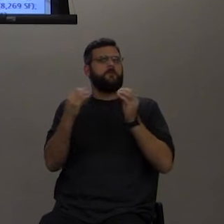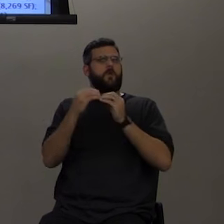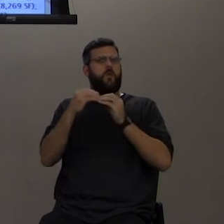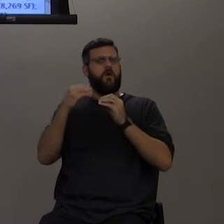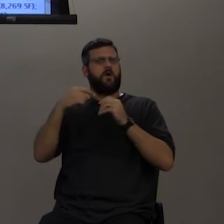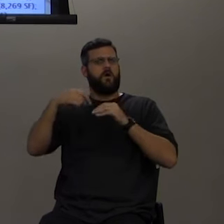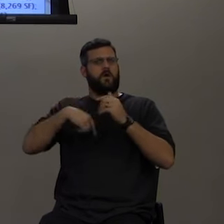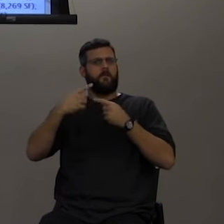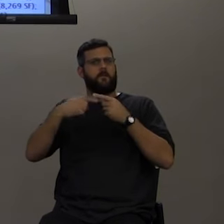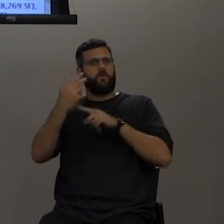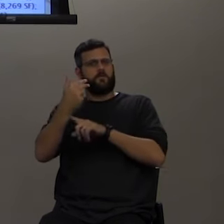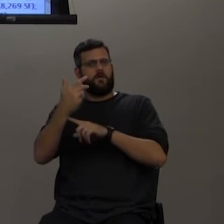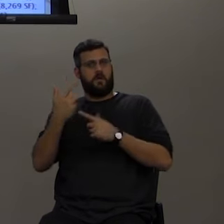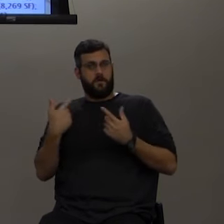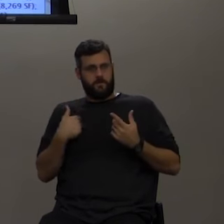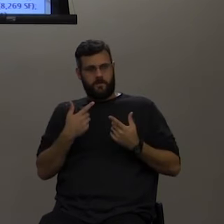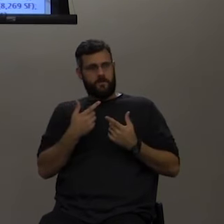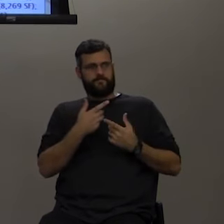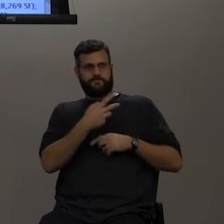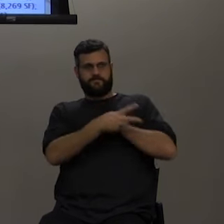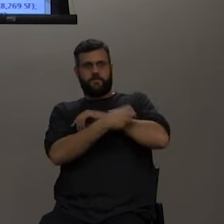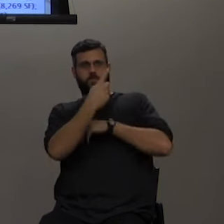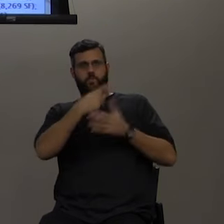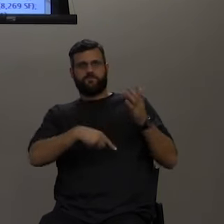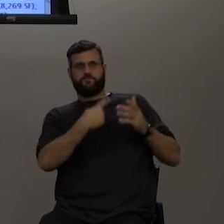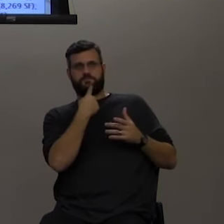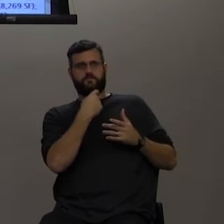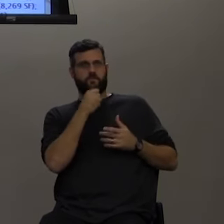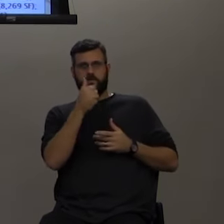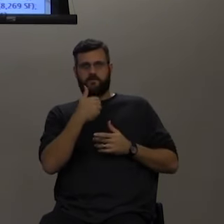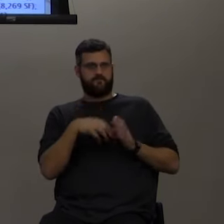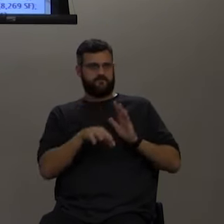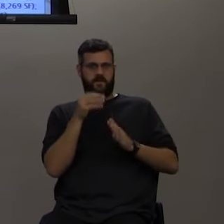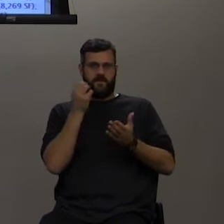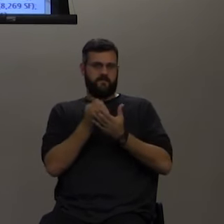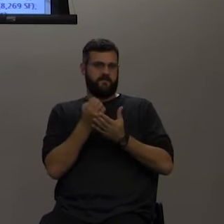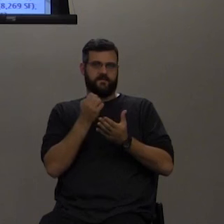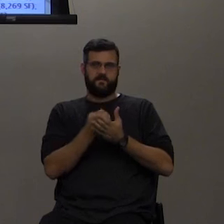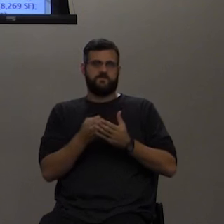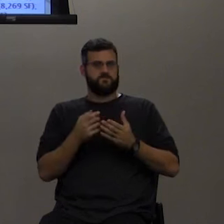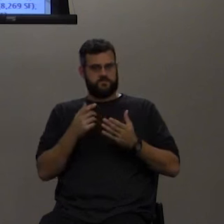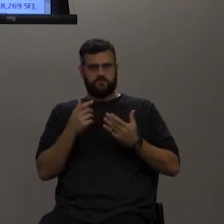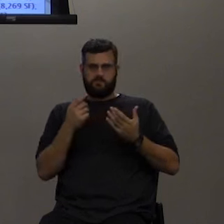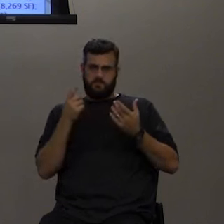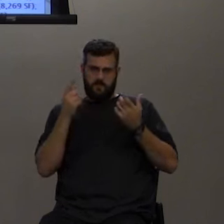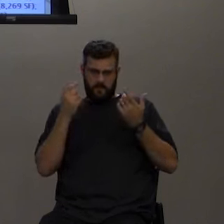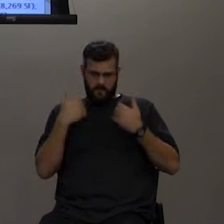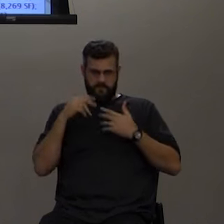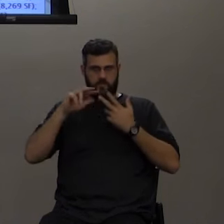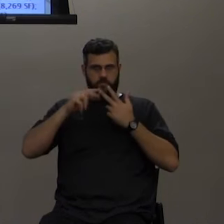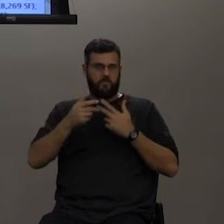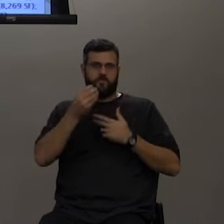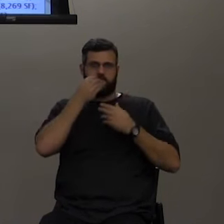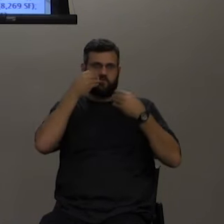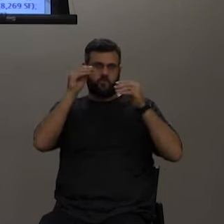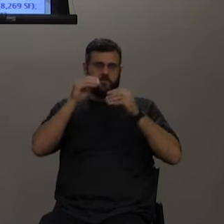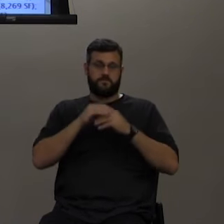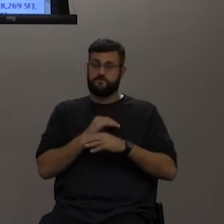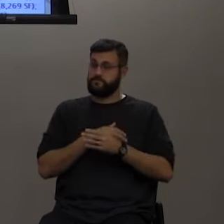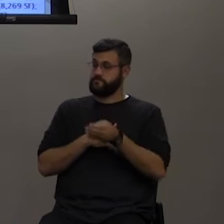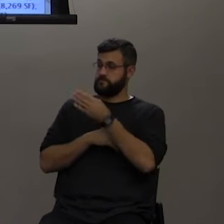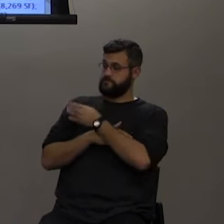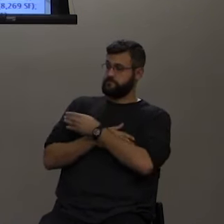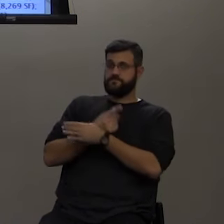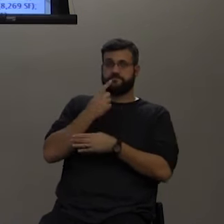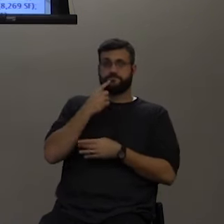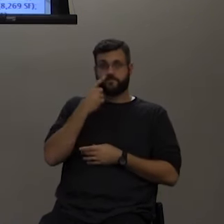lot of Lawrence Thunder here, but we didn't find evidence that there's enough market to make that happen. Okay. And we did see, though, that